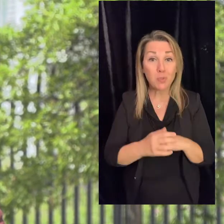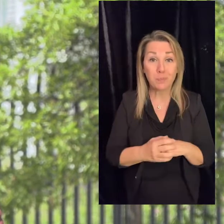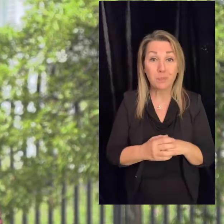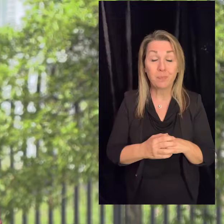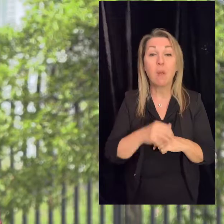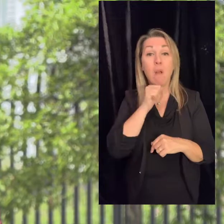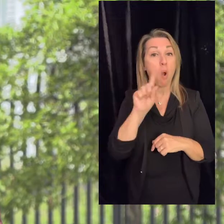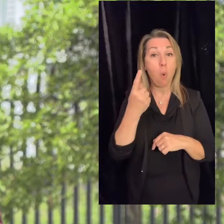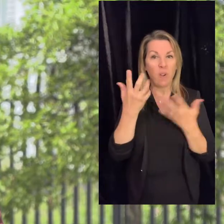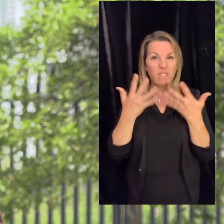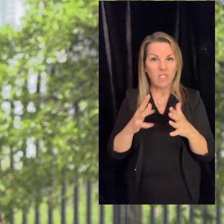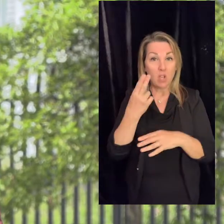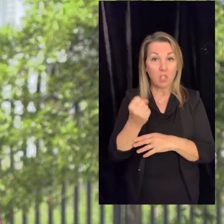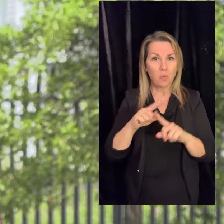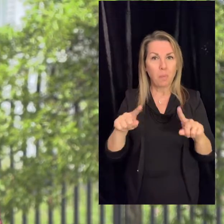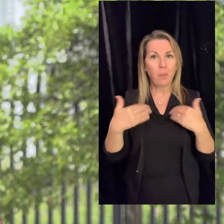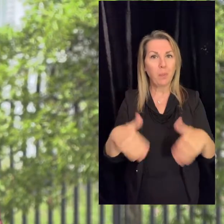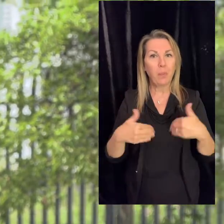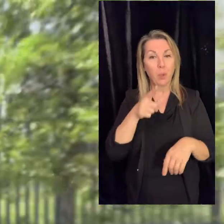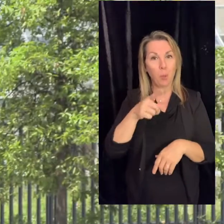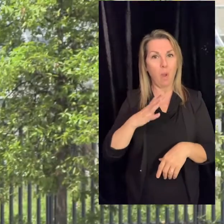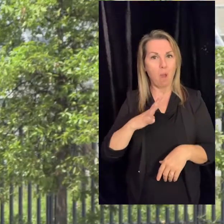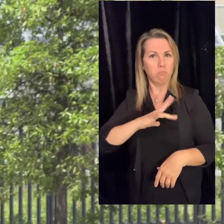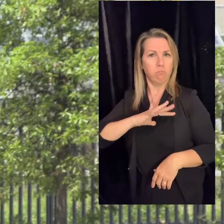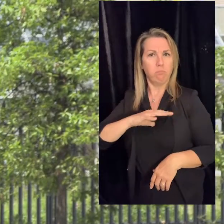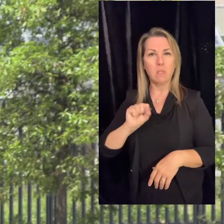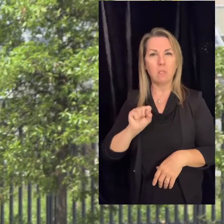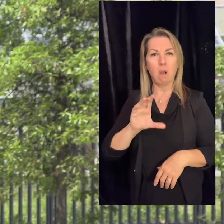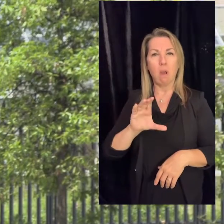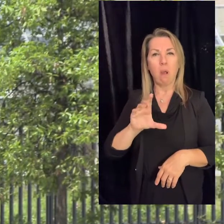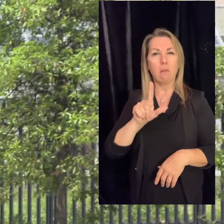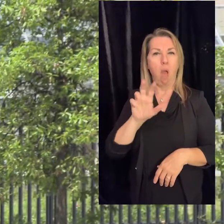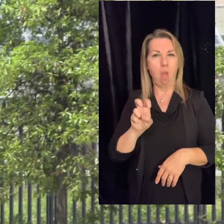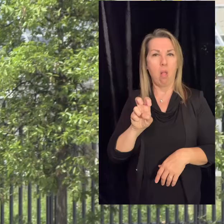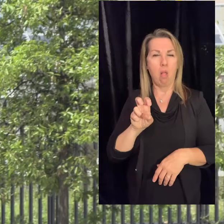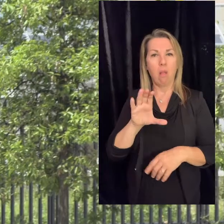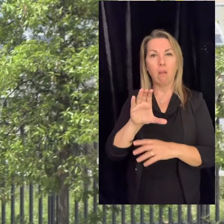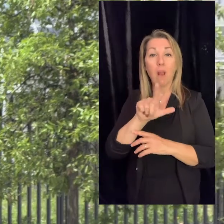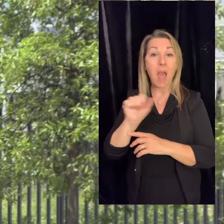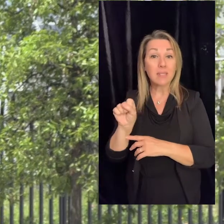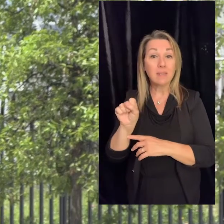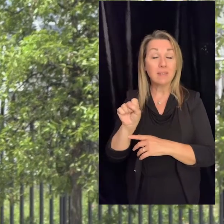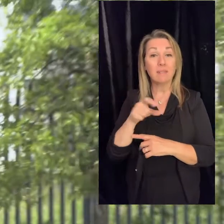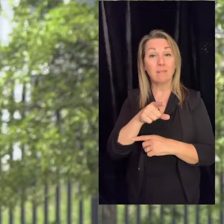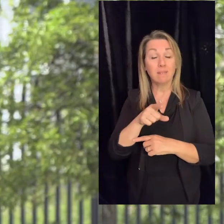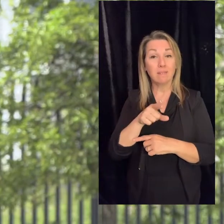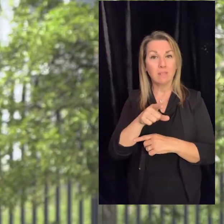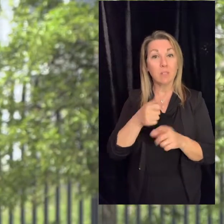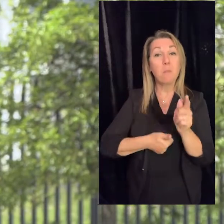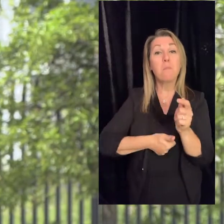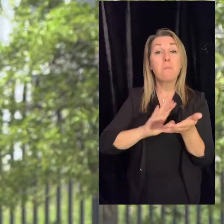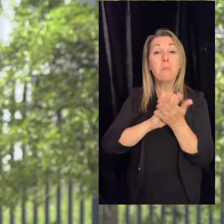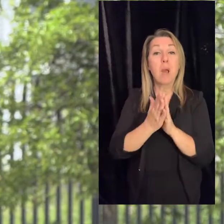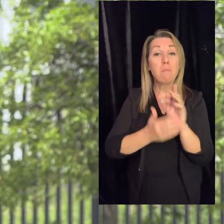just to complete high school, but to do it with such class and style. Lincoln has become the most popular high school in the school district of Philadelphia.